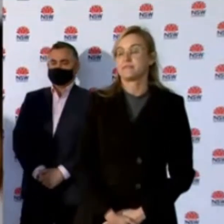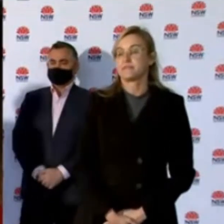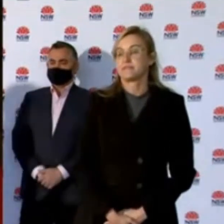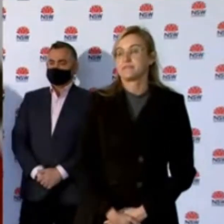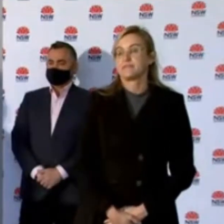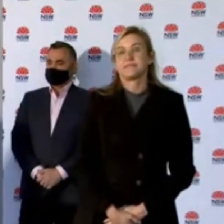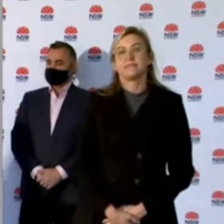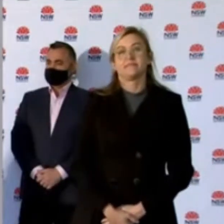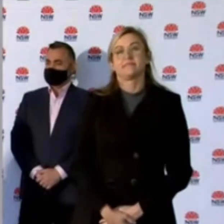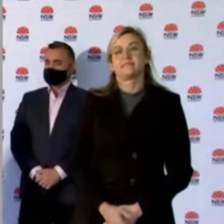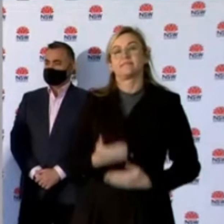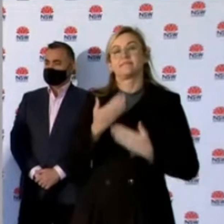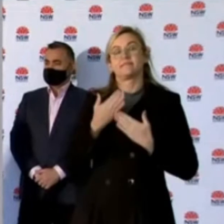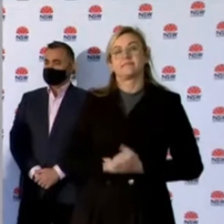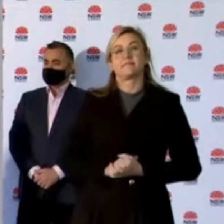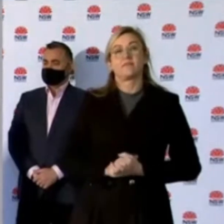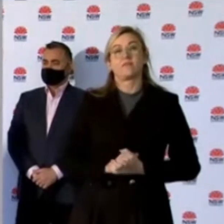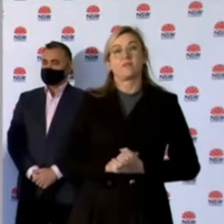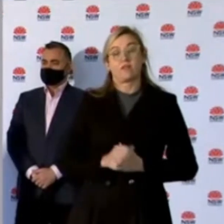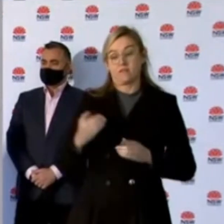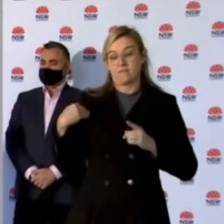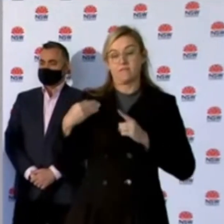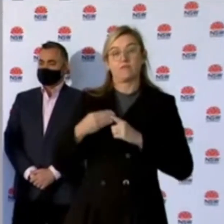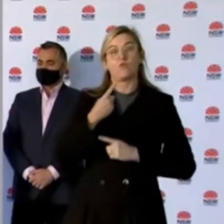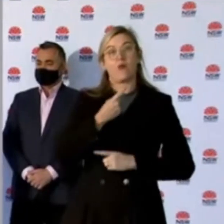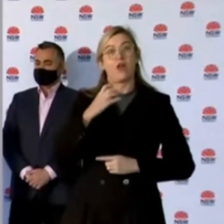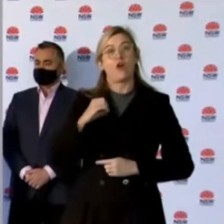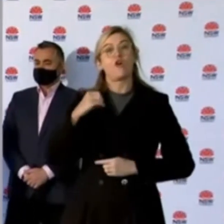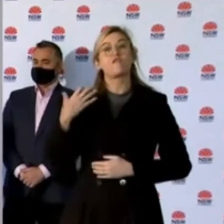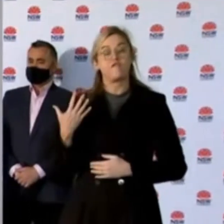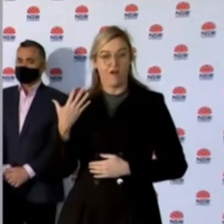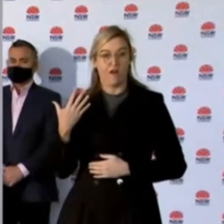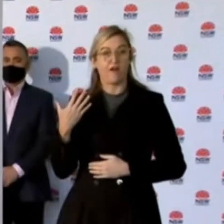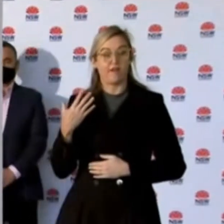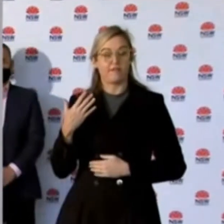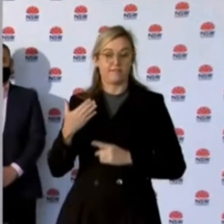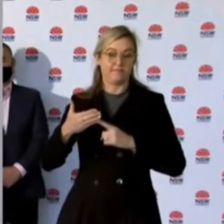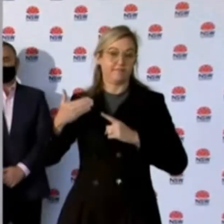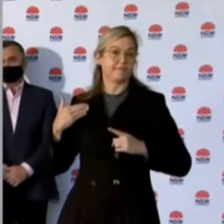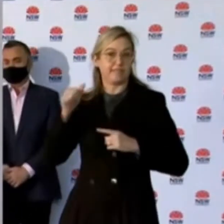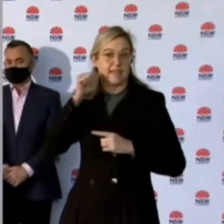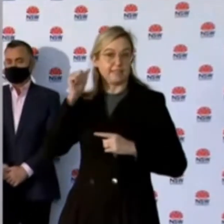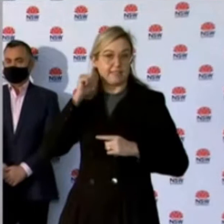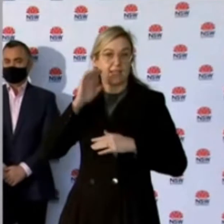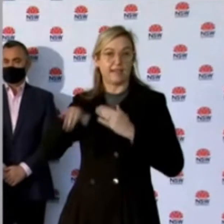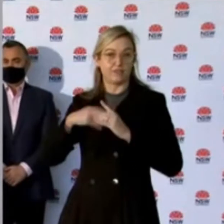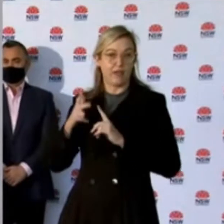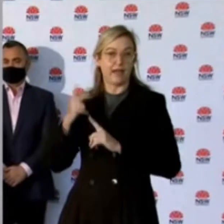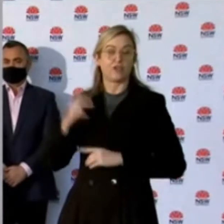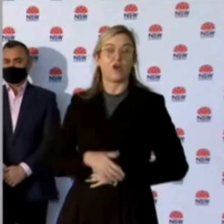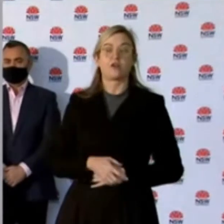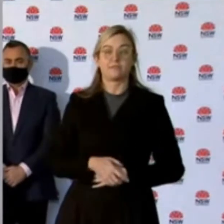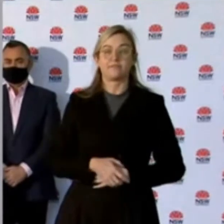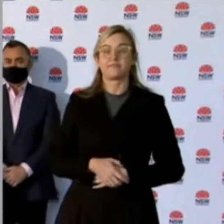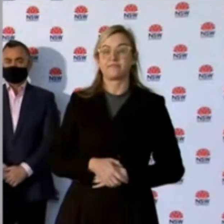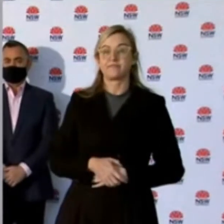Premier. So we had 105 locally acquired cases of COVID in the 24 hours to 8 p.m. last night.